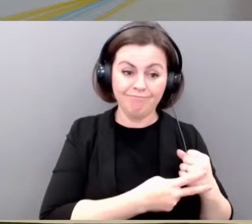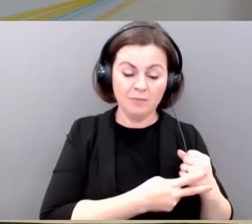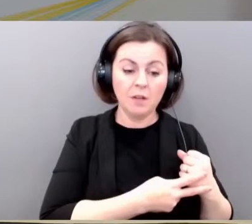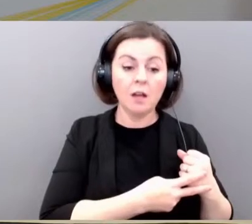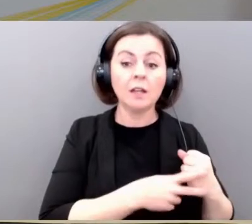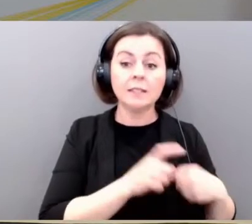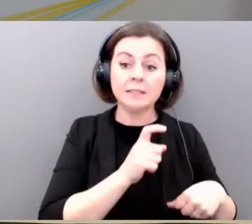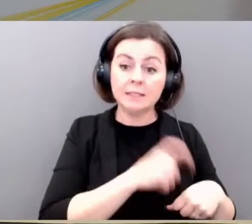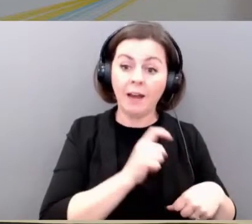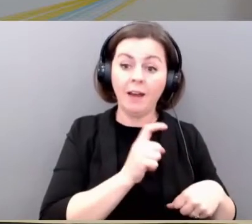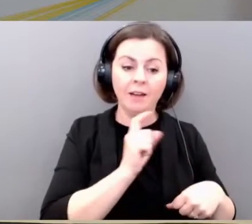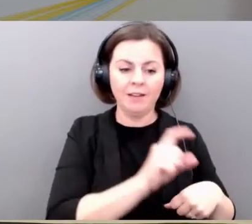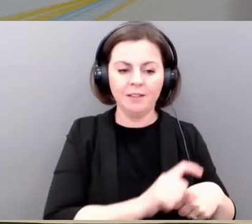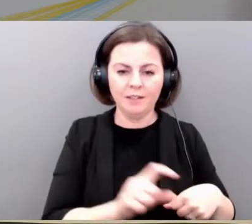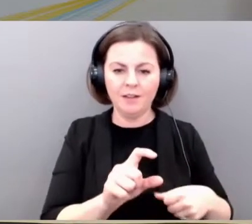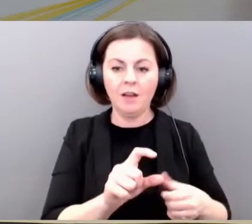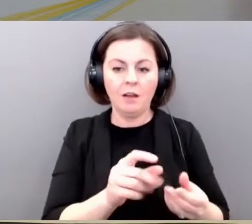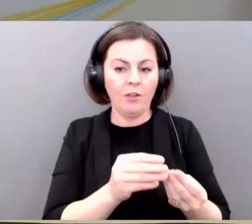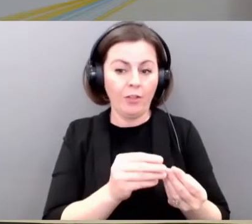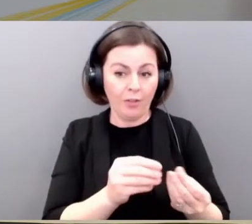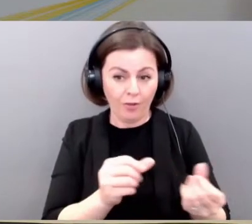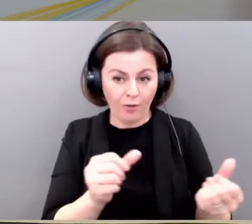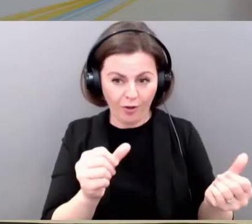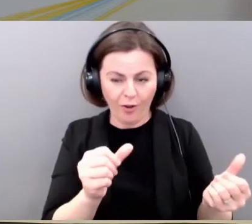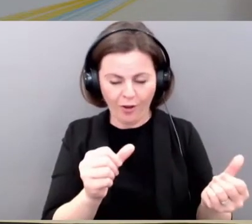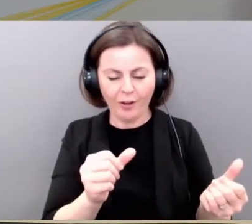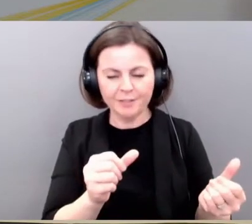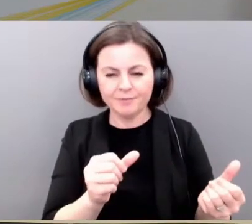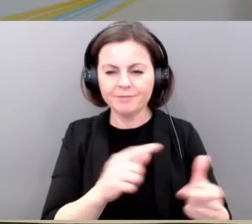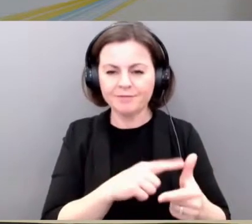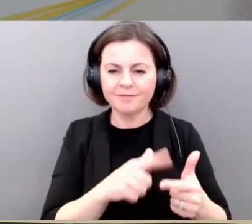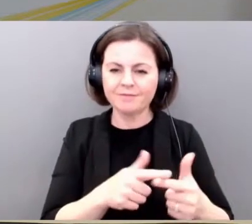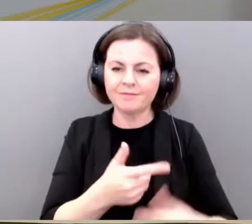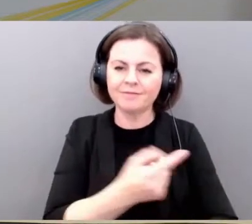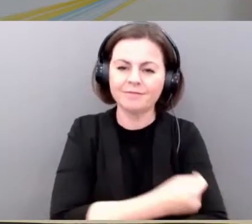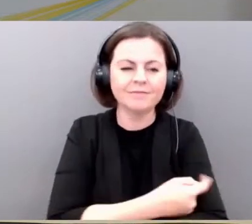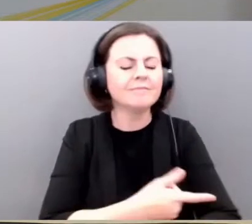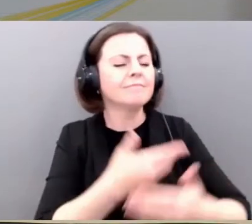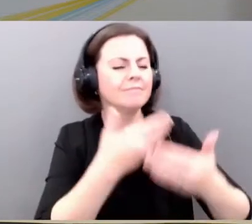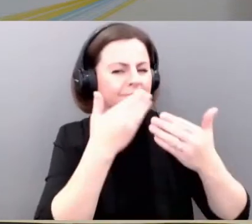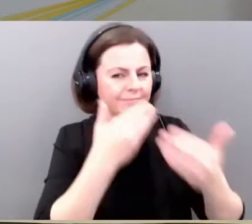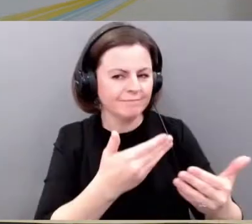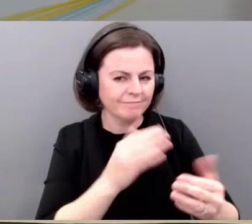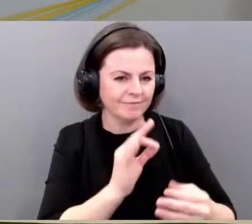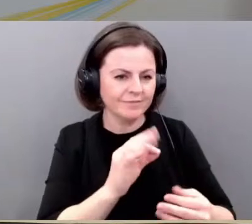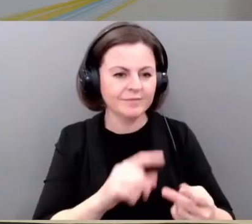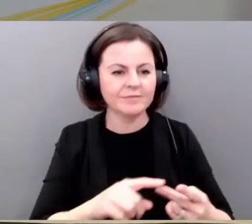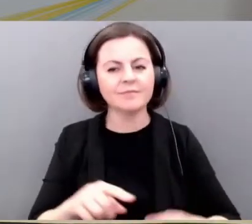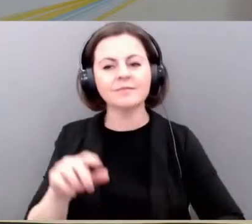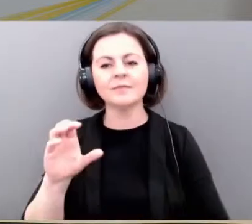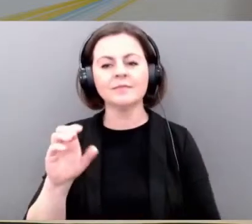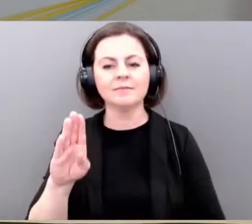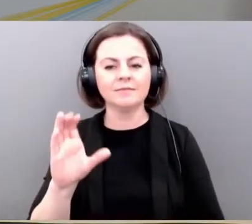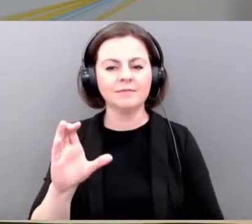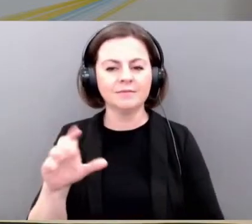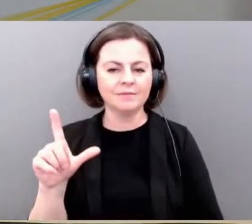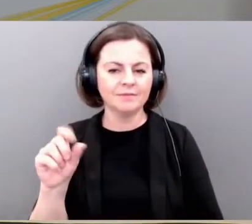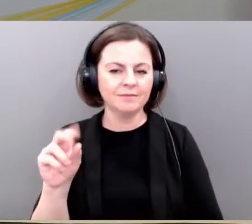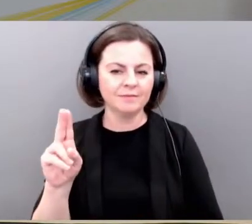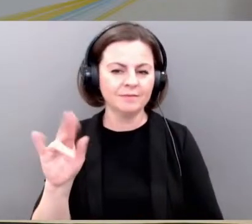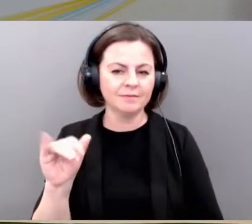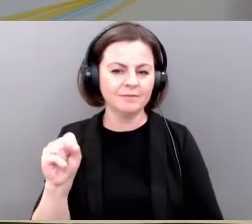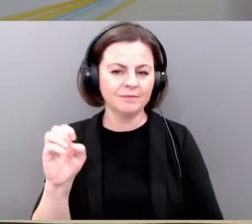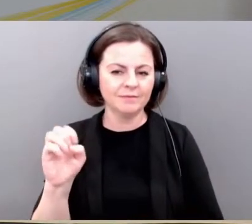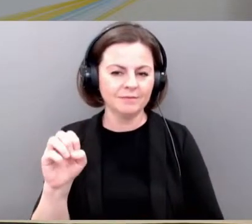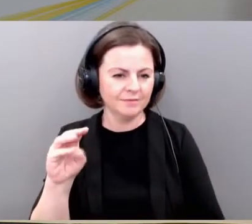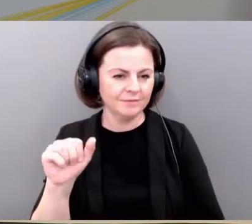Okay, thank you very much. You're welcome. Appreciate it. Louise Martin, CBC. Hi there. Good afternoon to both of you.